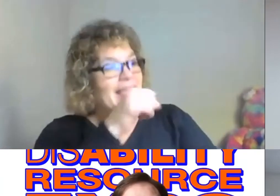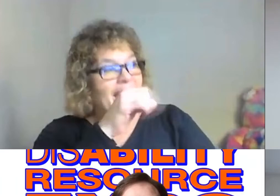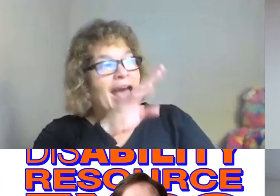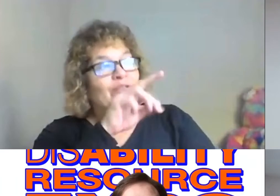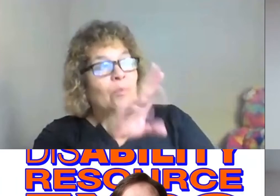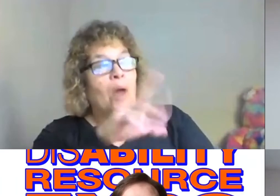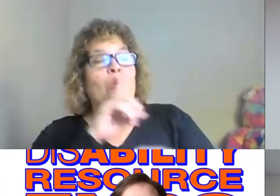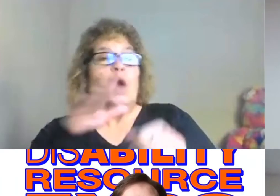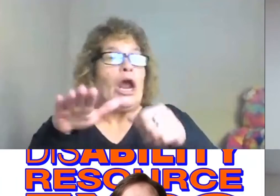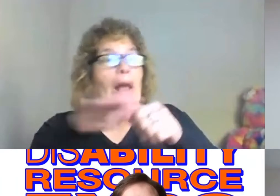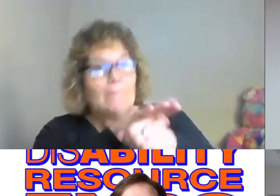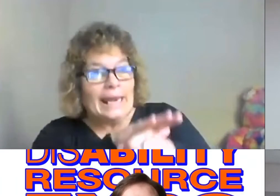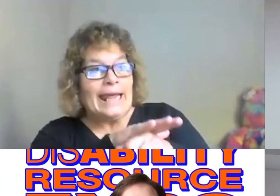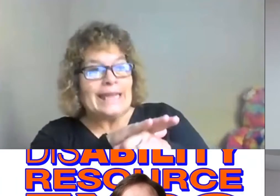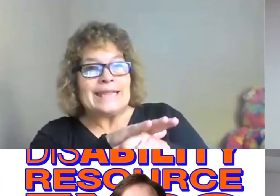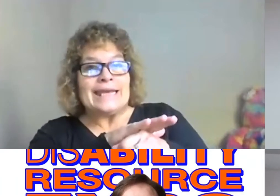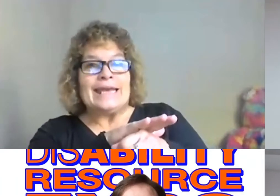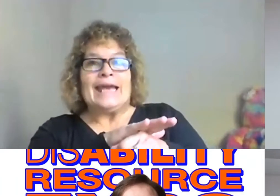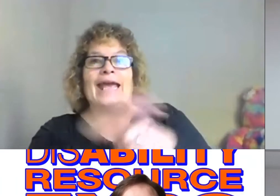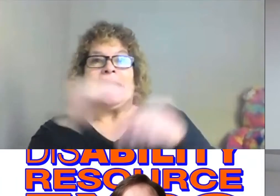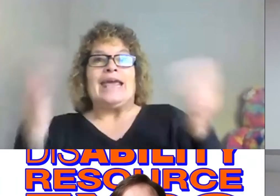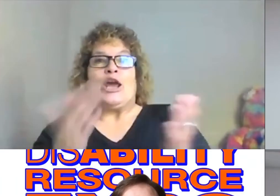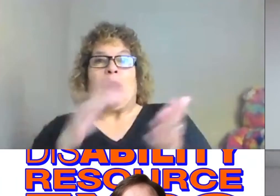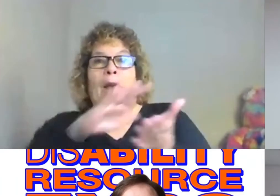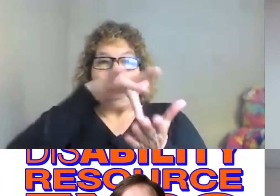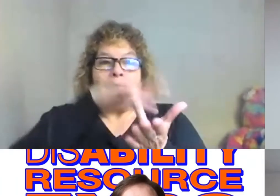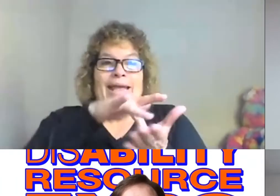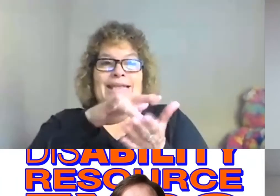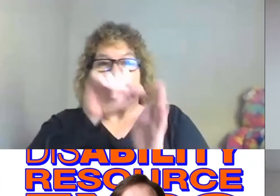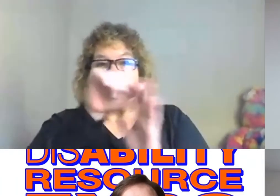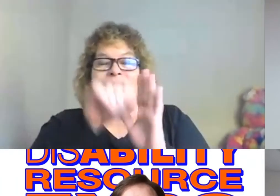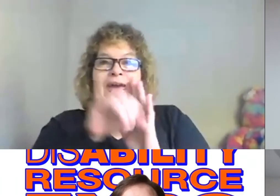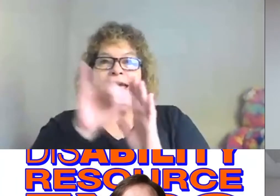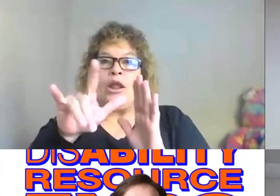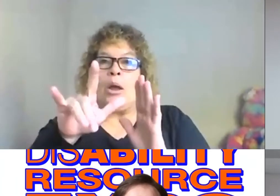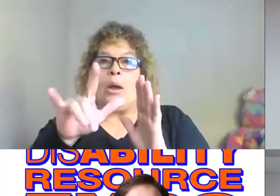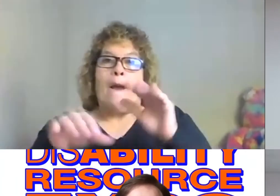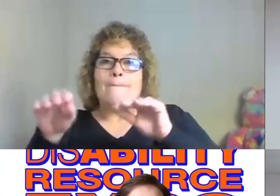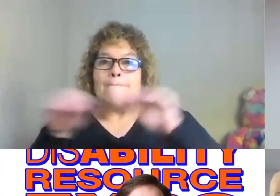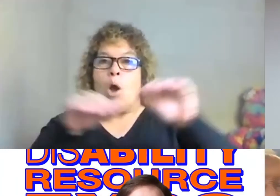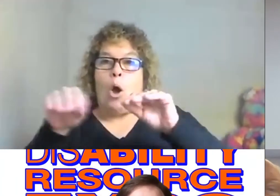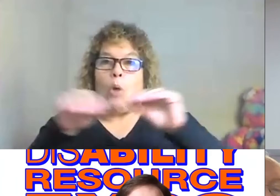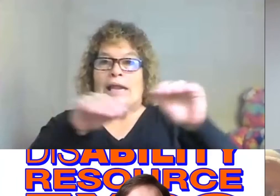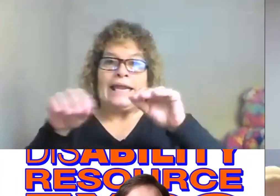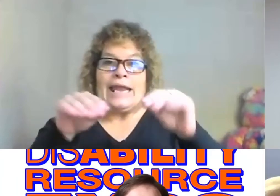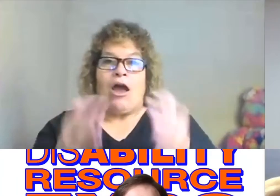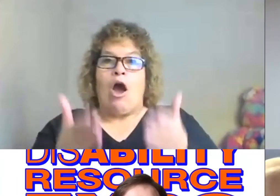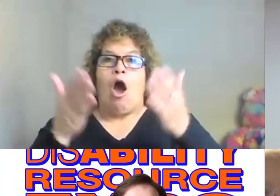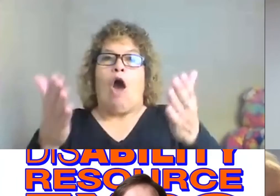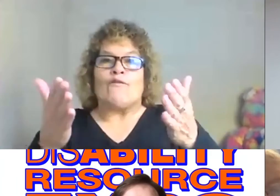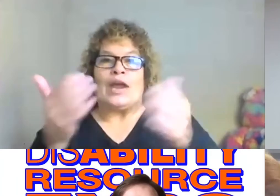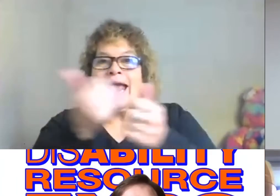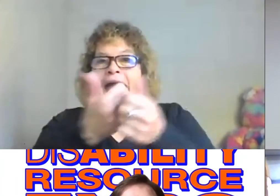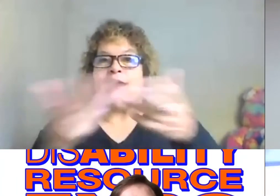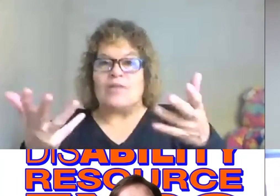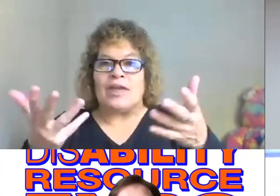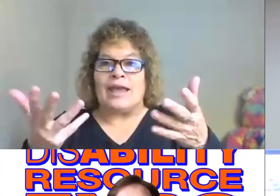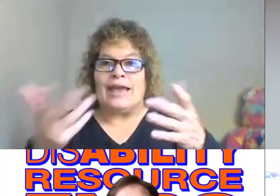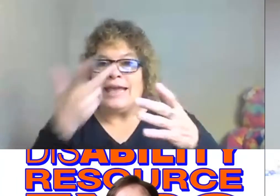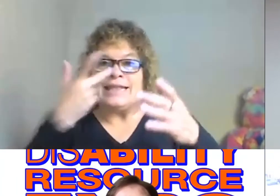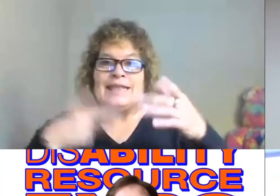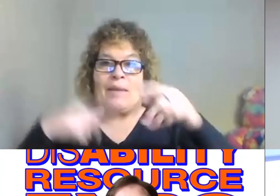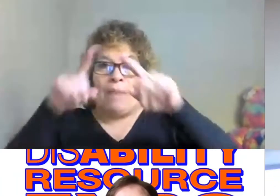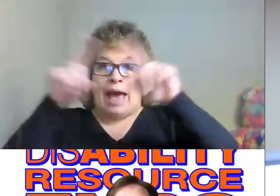complete mid-state Illinois mobility dealer, offering everything here from, let me see my screen here, we've